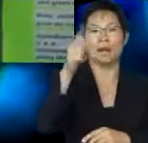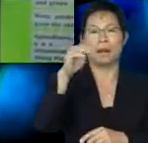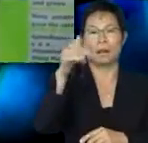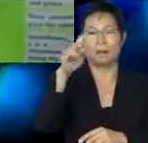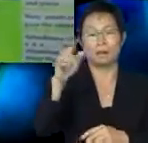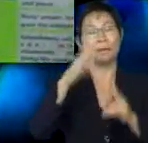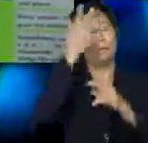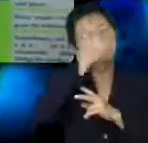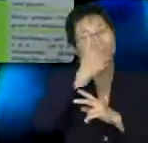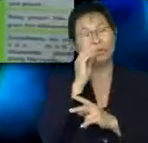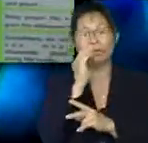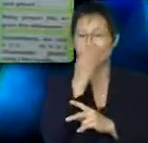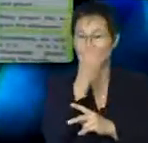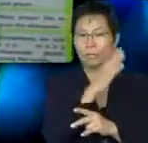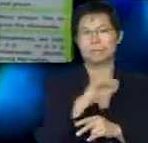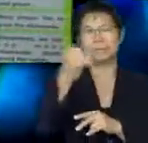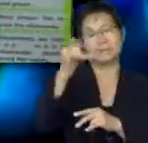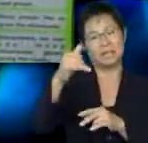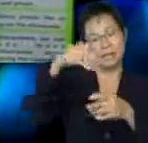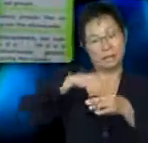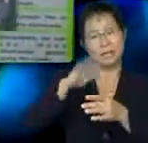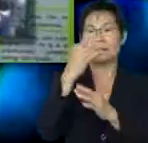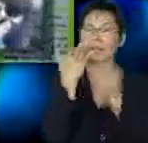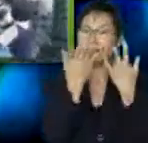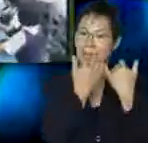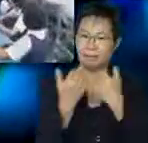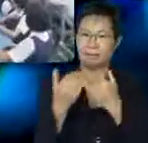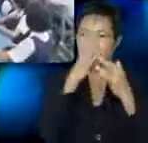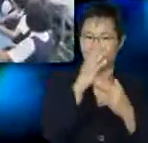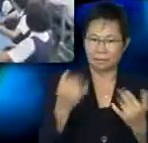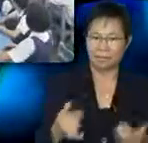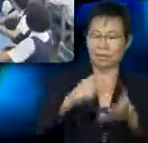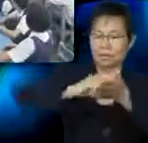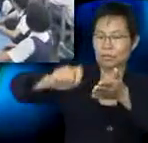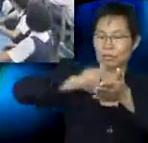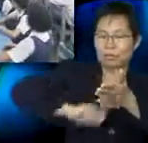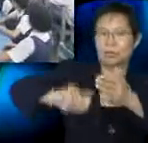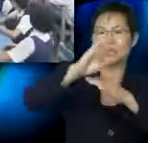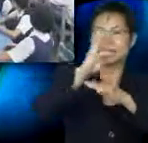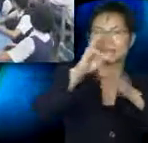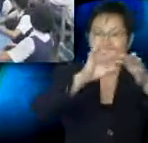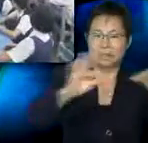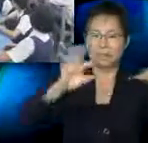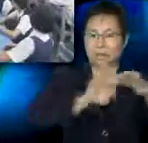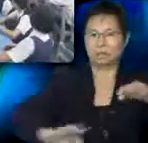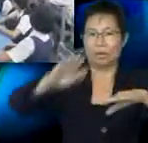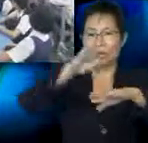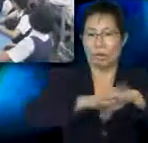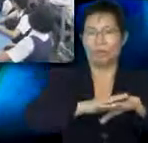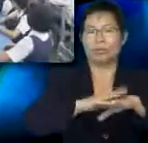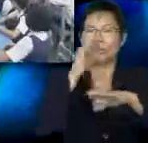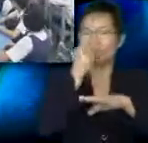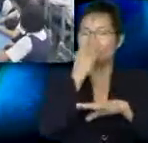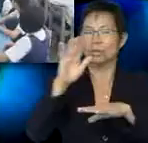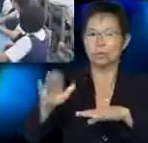pretty flower. It is yellow in color. Now you are going to write 6 sentences on a flower